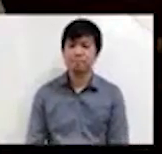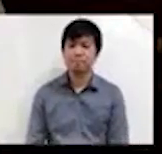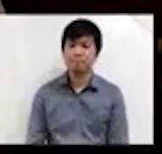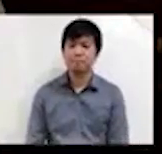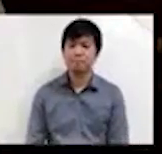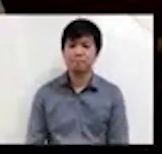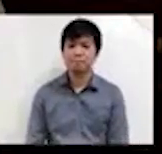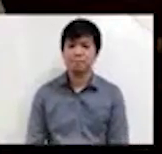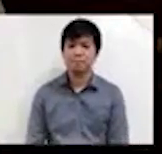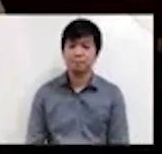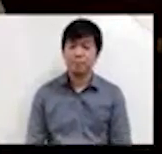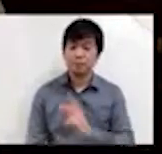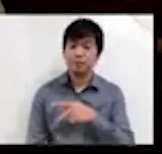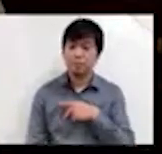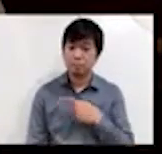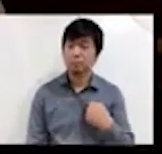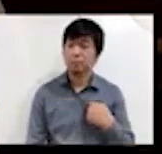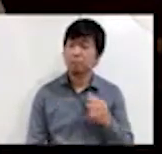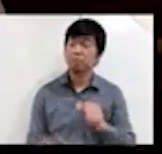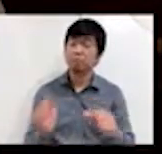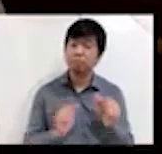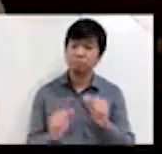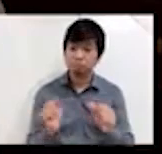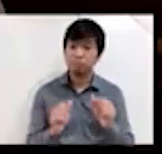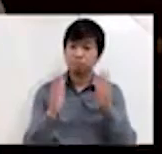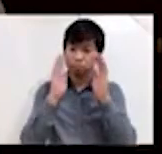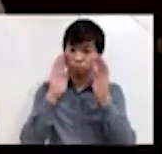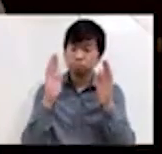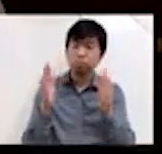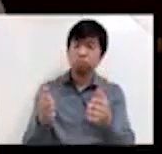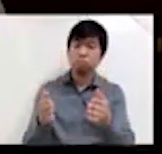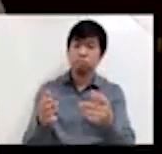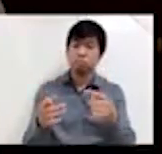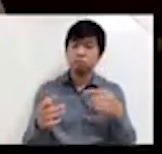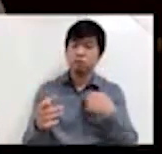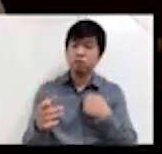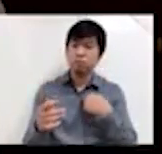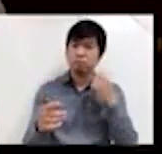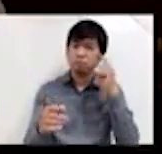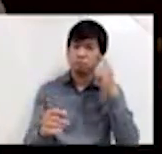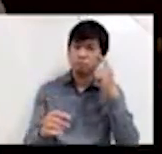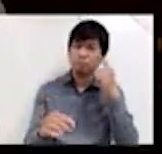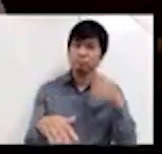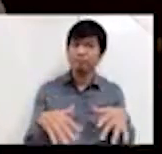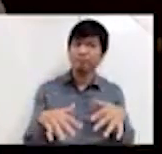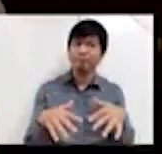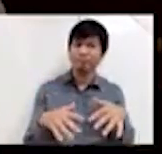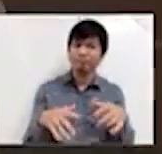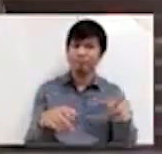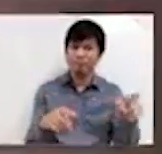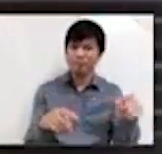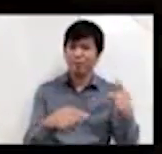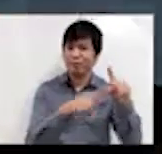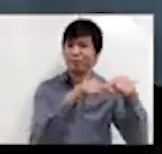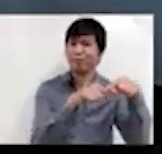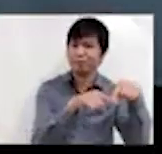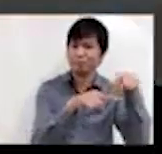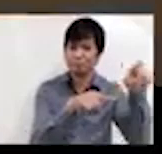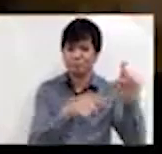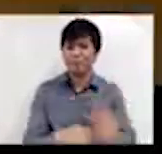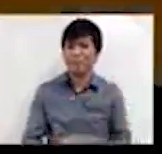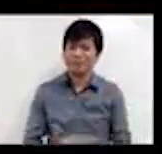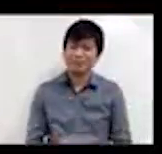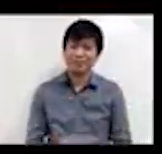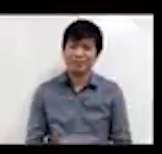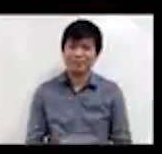Personally, I was just acting as if I was concentrating. I think I felt anxious. That's why I also relied on her a lot.